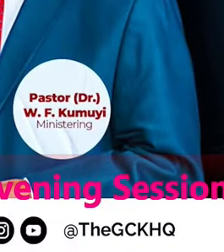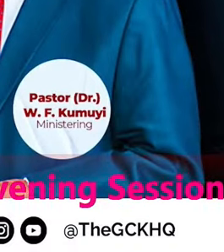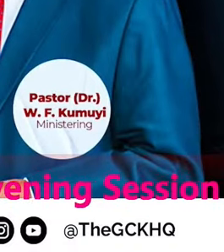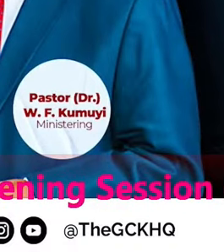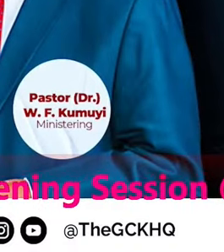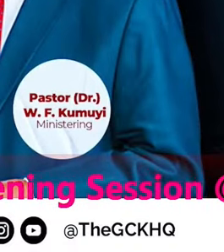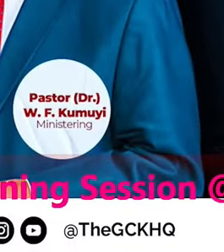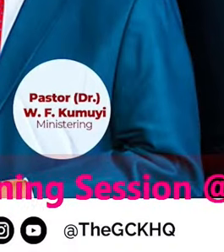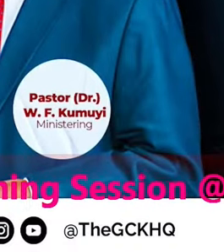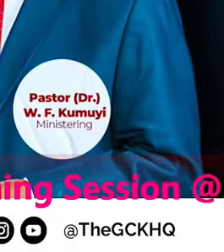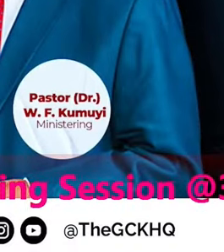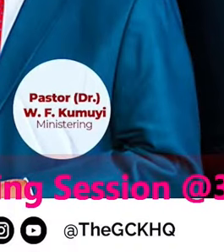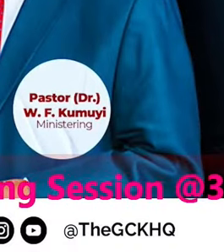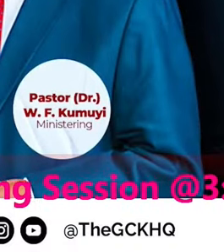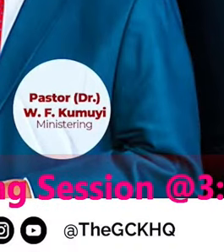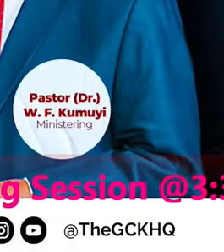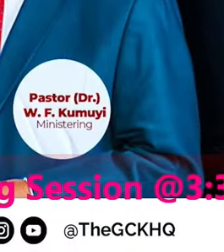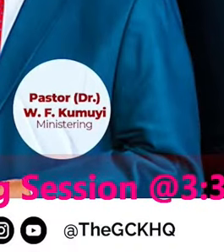for